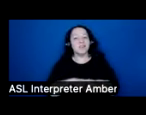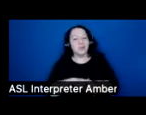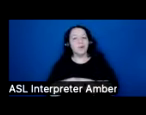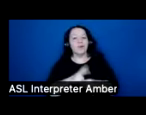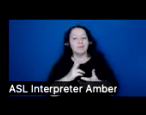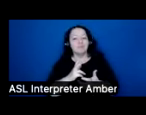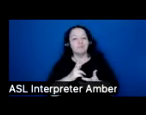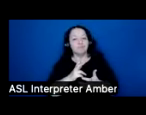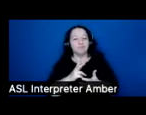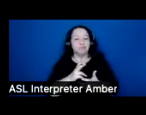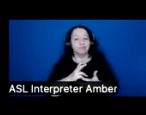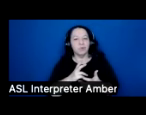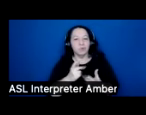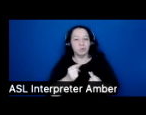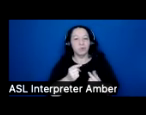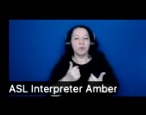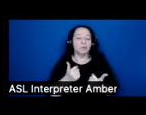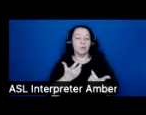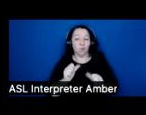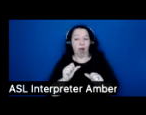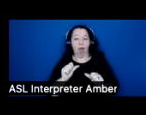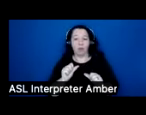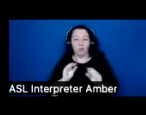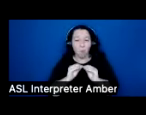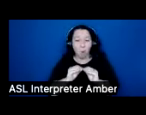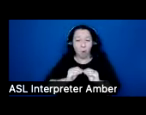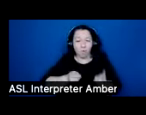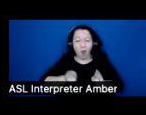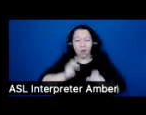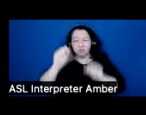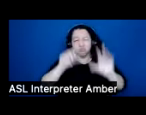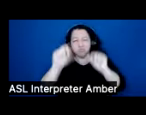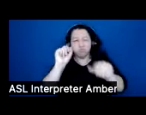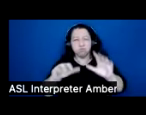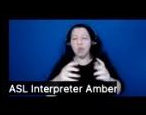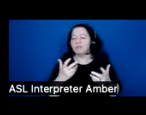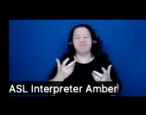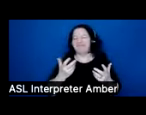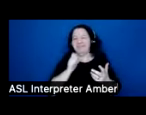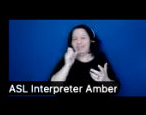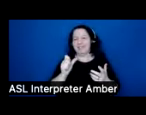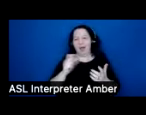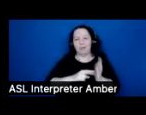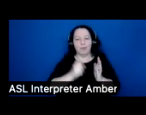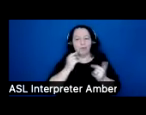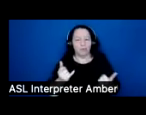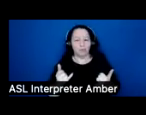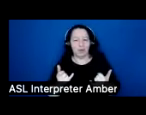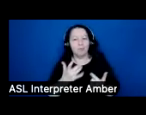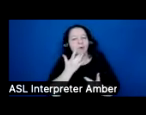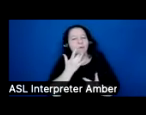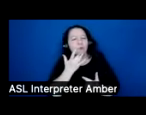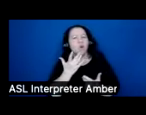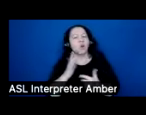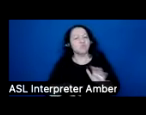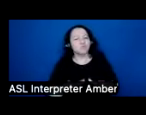quality is not what we're here for. We'd rather spend our